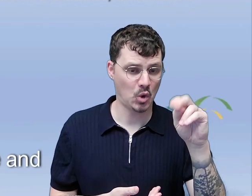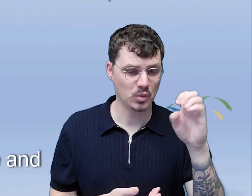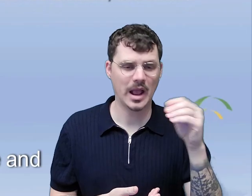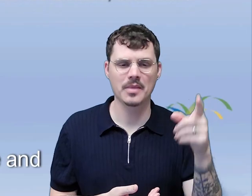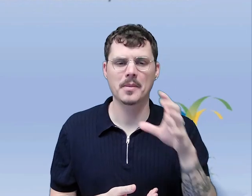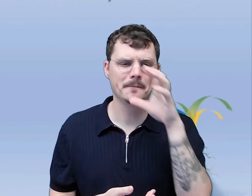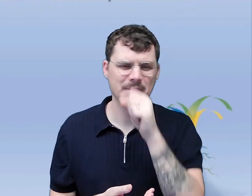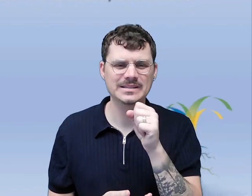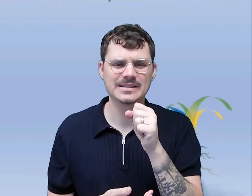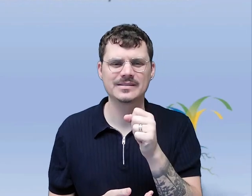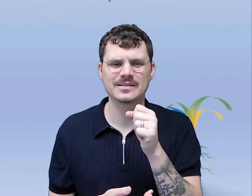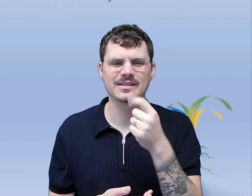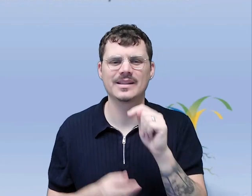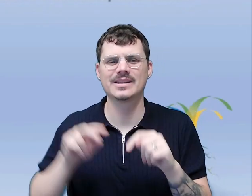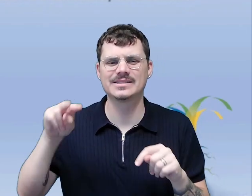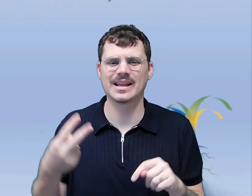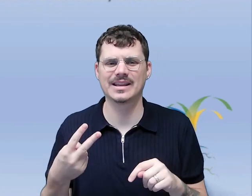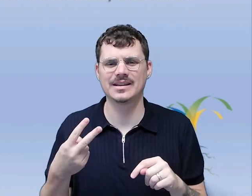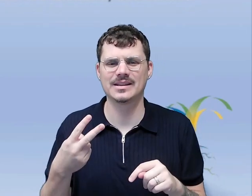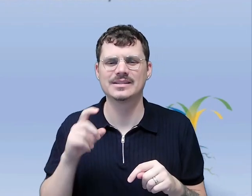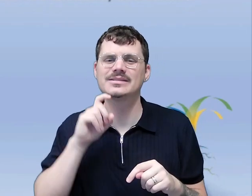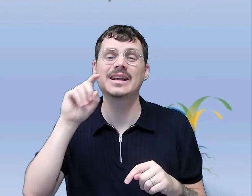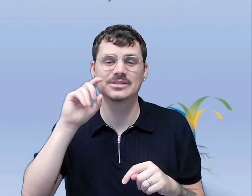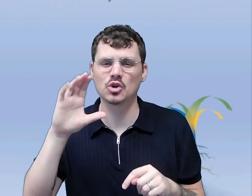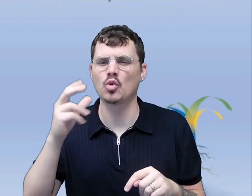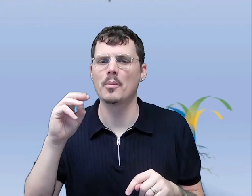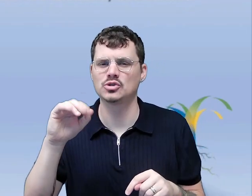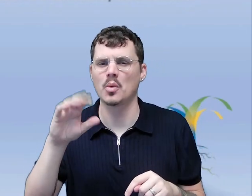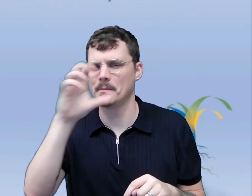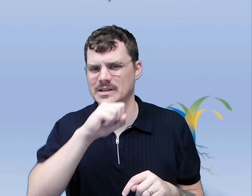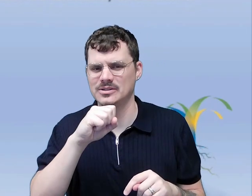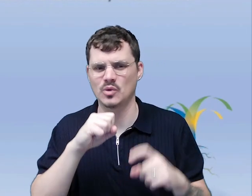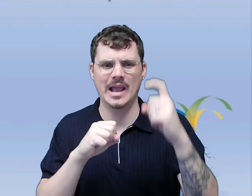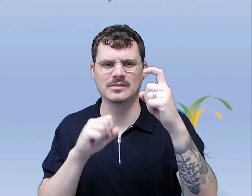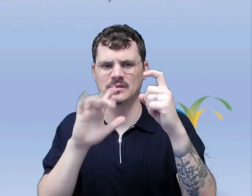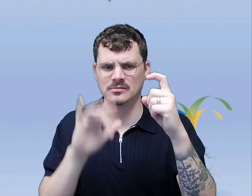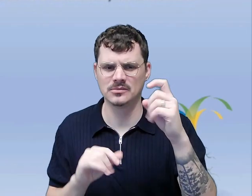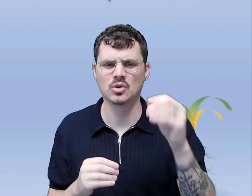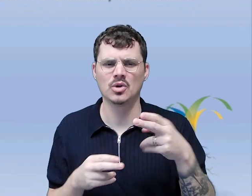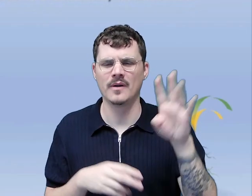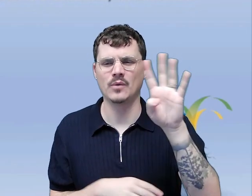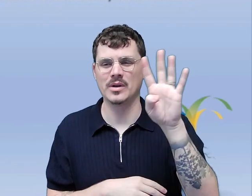chromosome and they are missing the second sex chromosome,